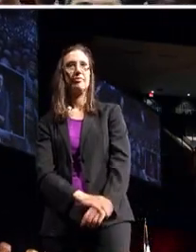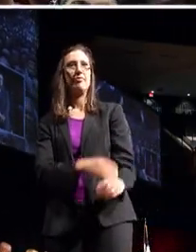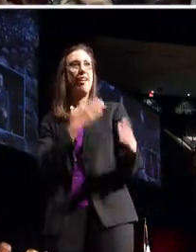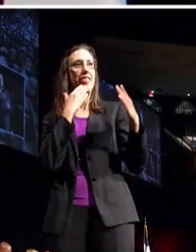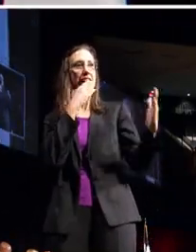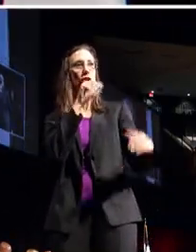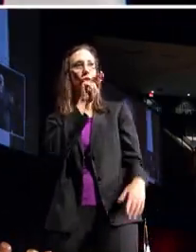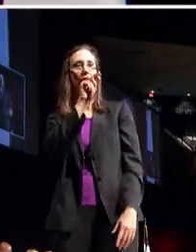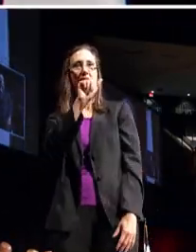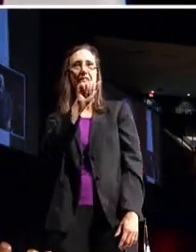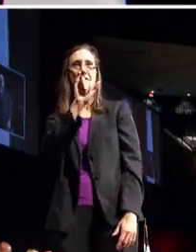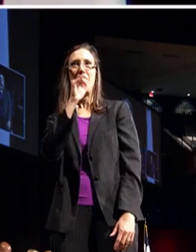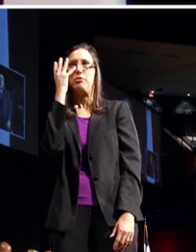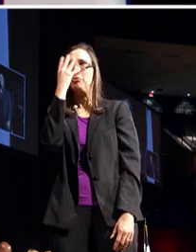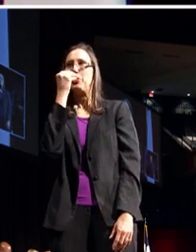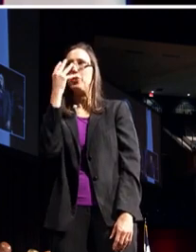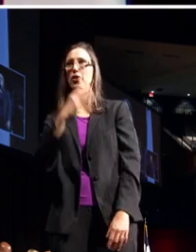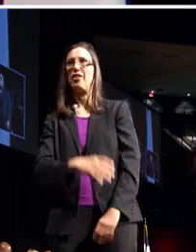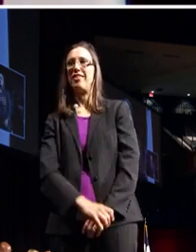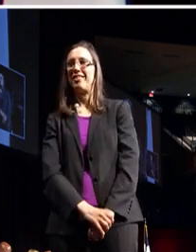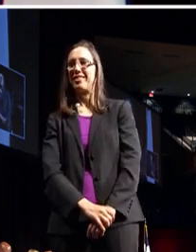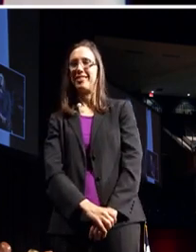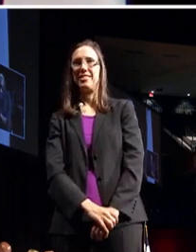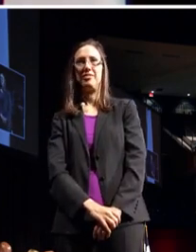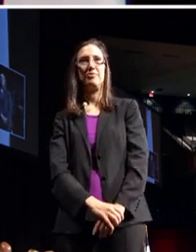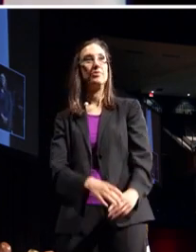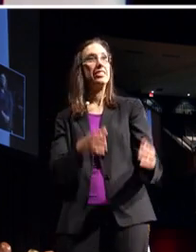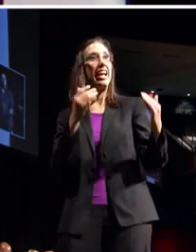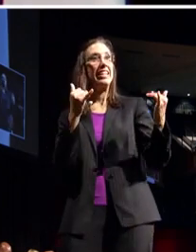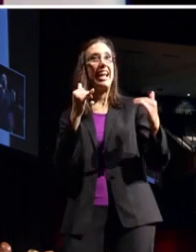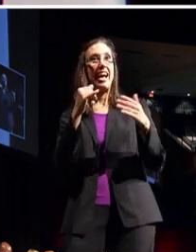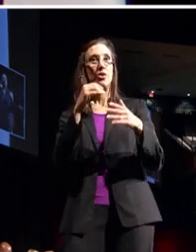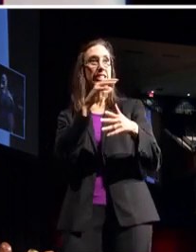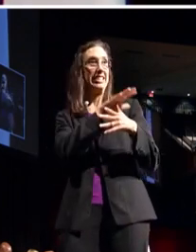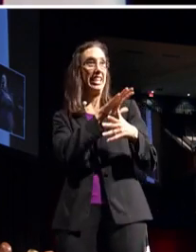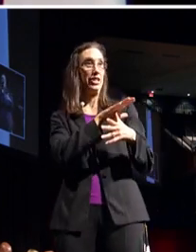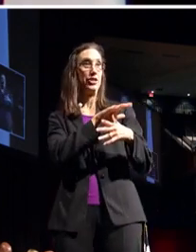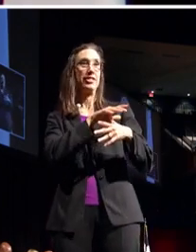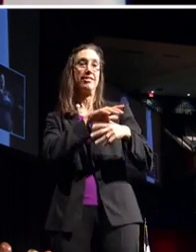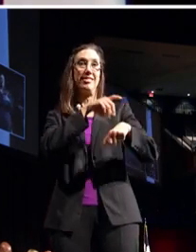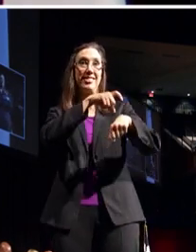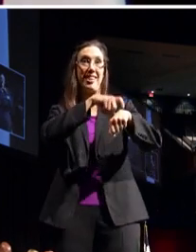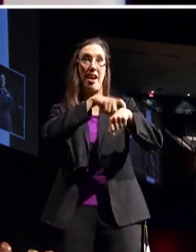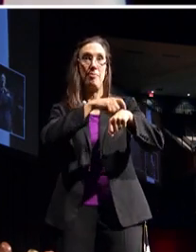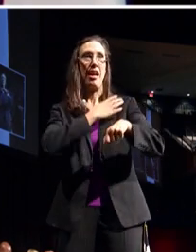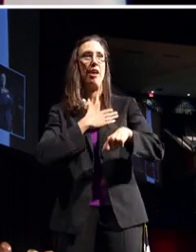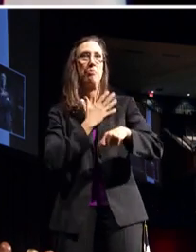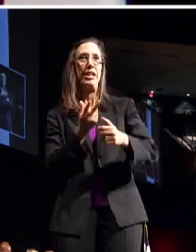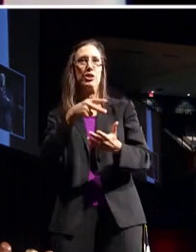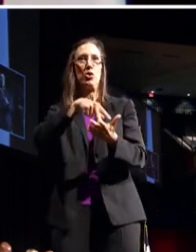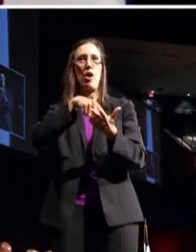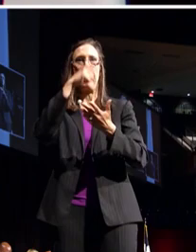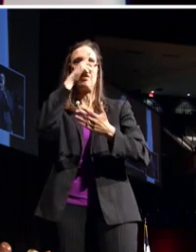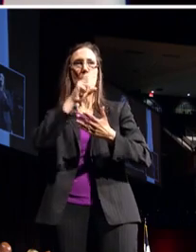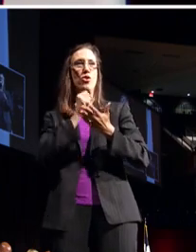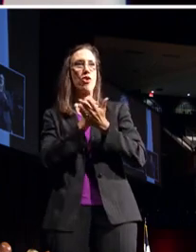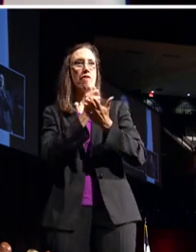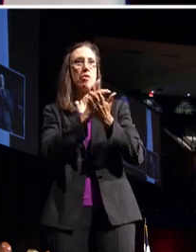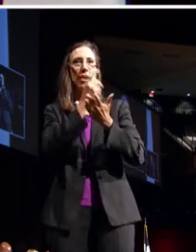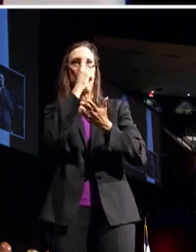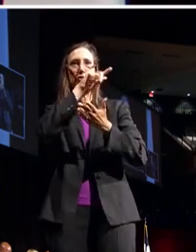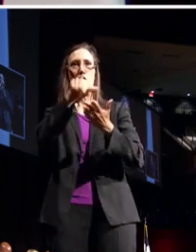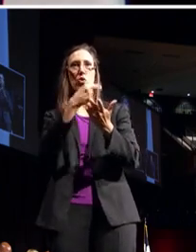Thank you, Anna. That was beautiful. And now, seniors, it's time. Please rise for your confirmation